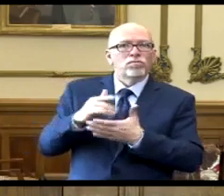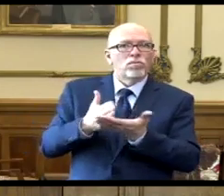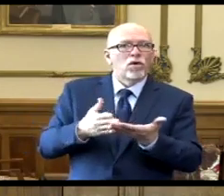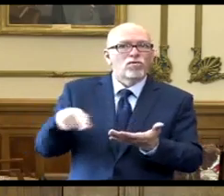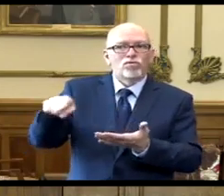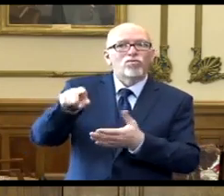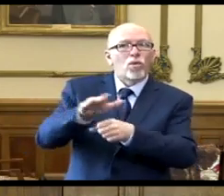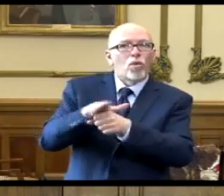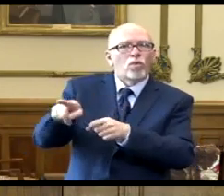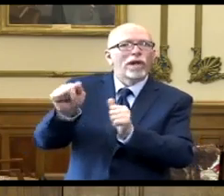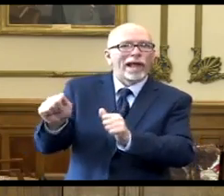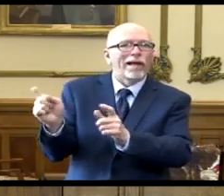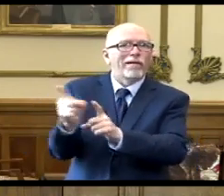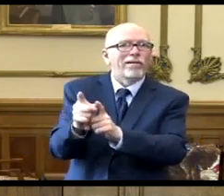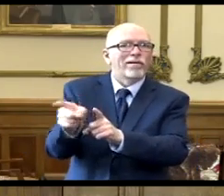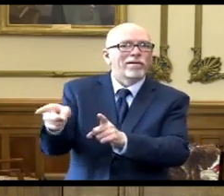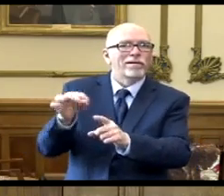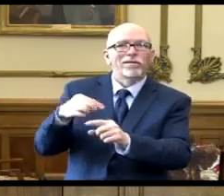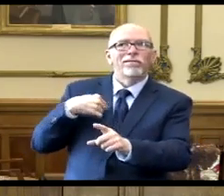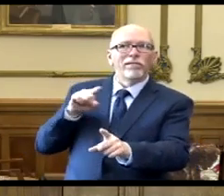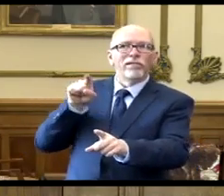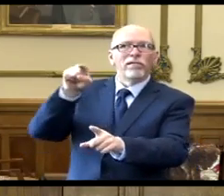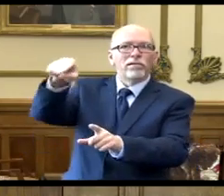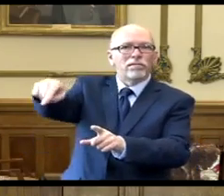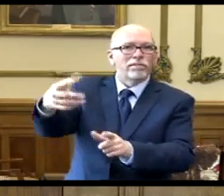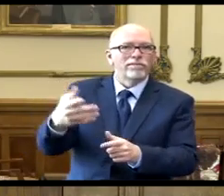this. Absolutely. You know,